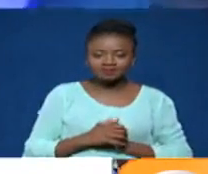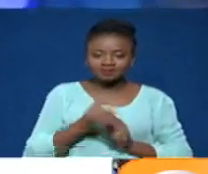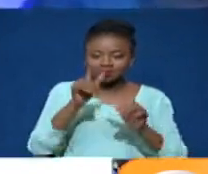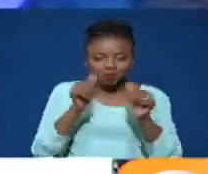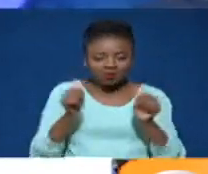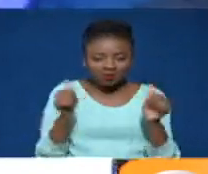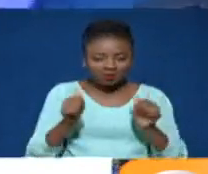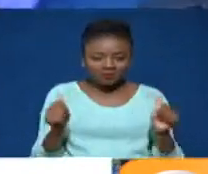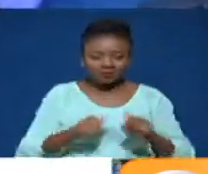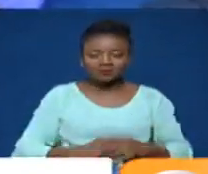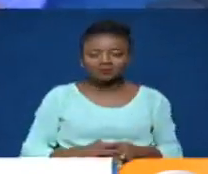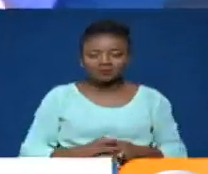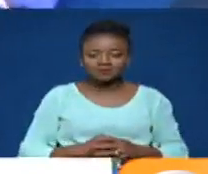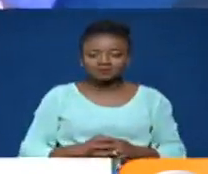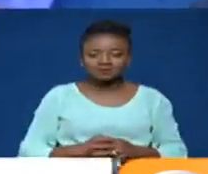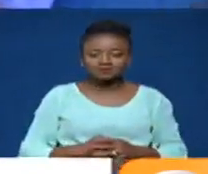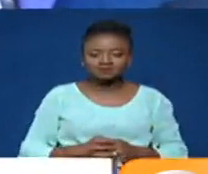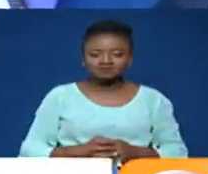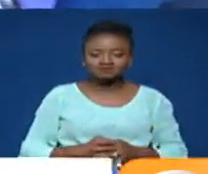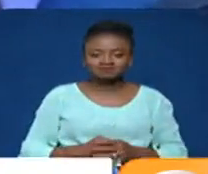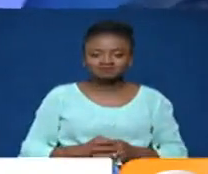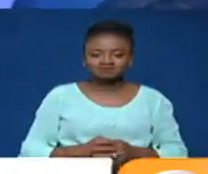Morega. Soba.